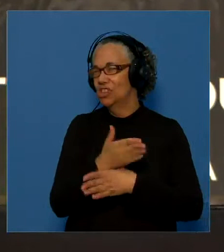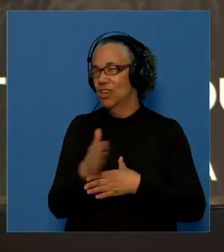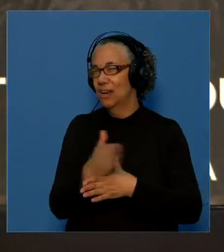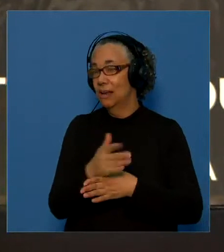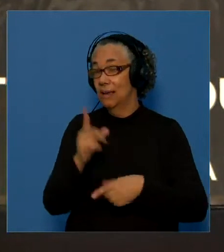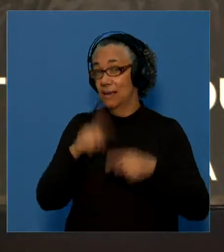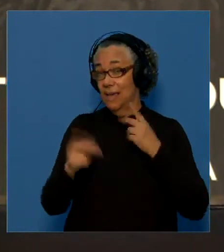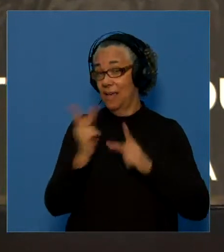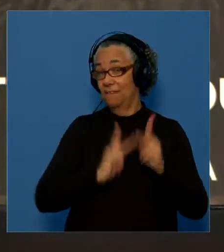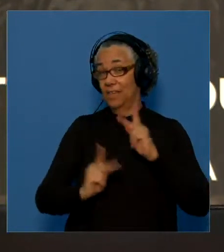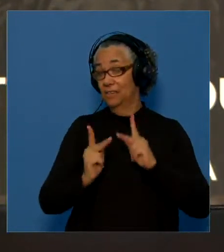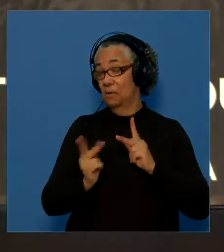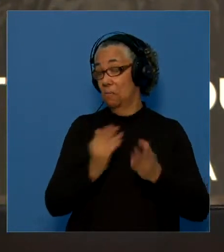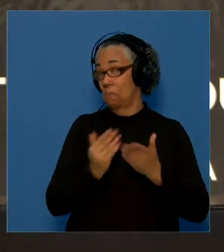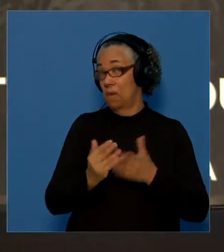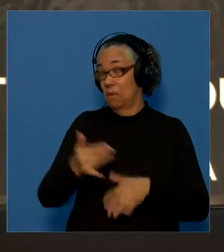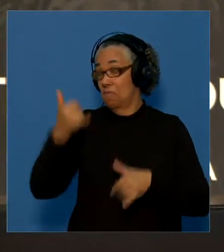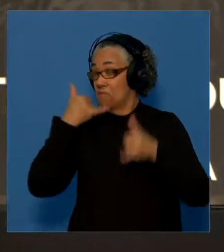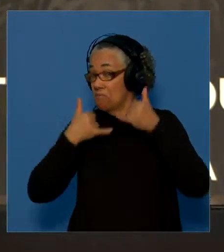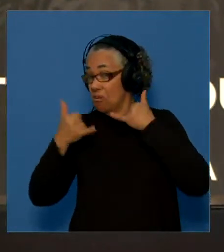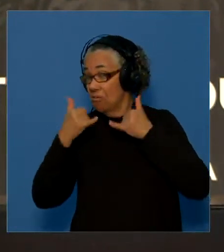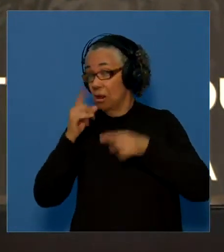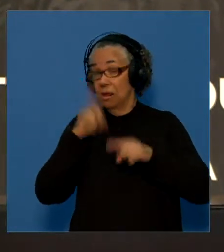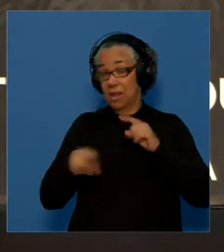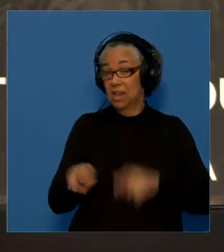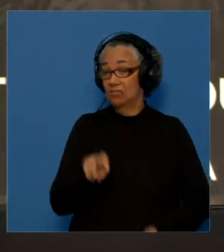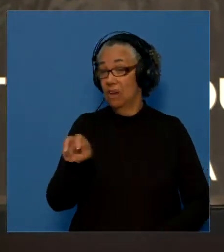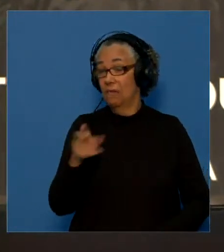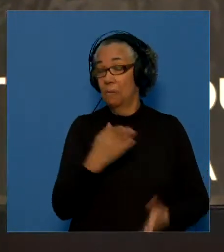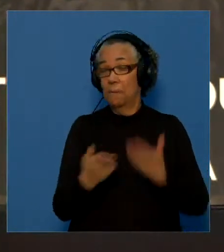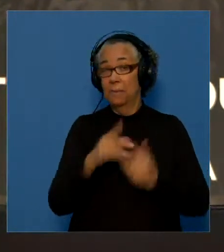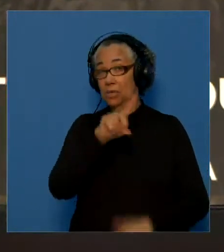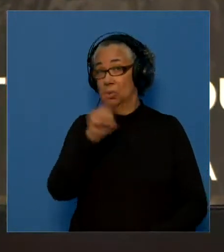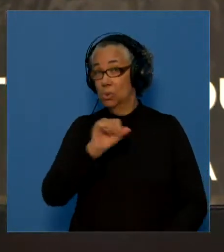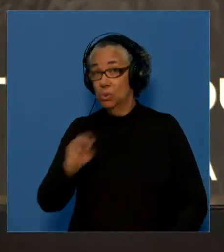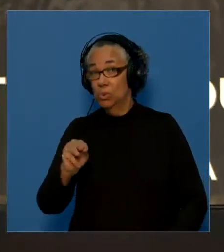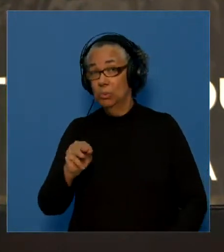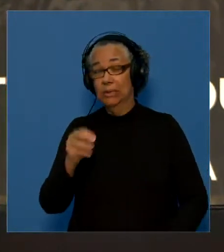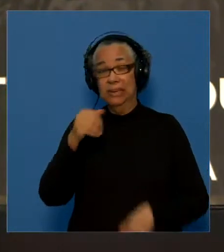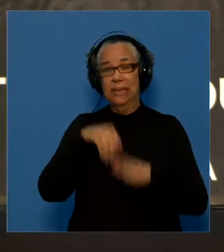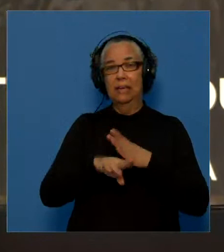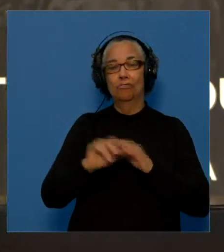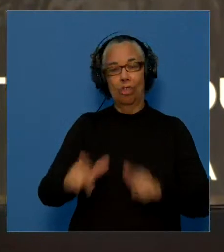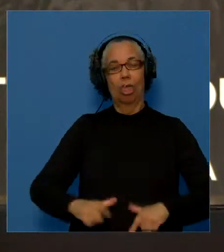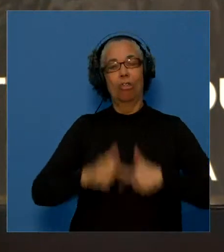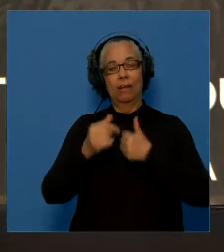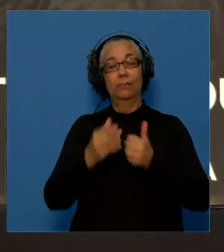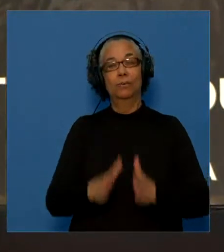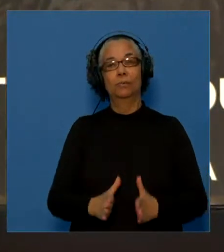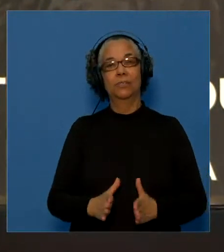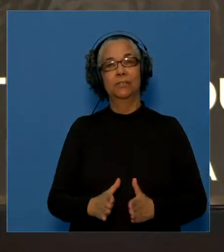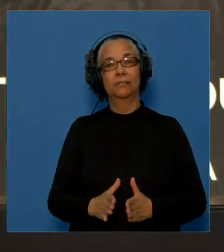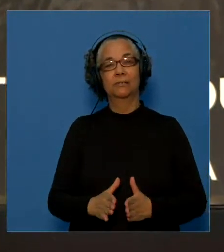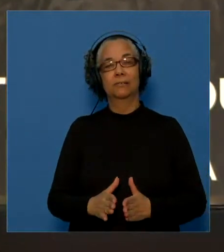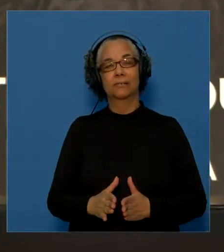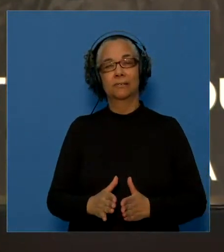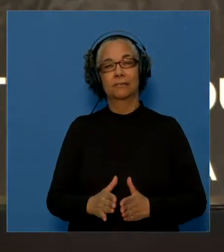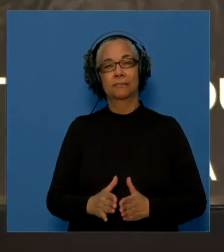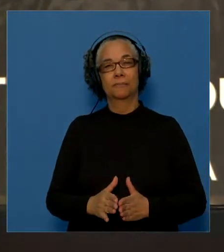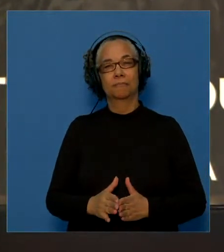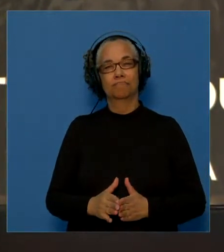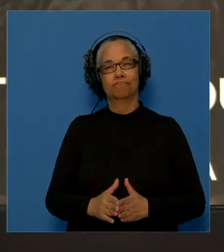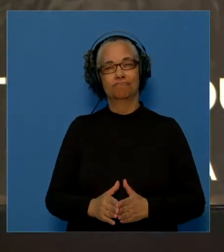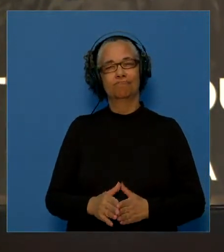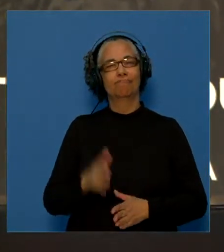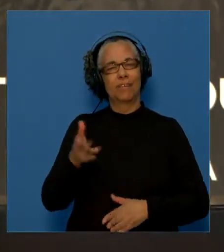should call. And if we cannot travel, maybe we should Zoom into each other's living rooms. There are government